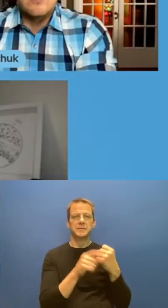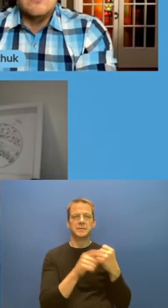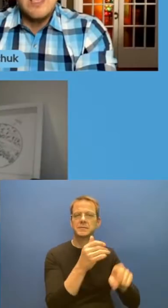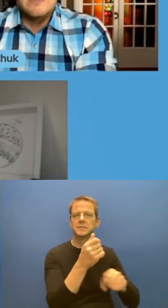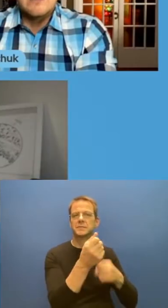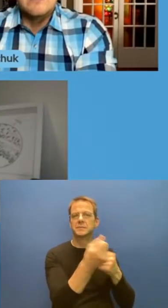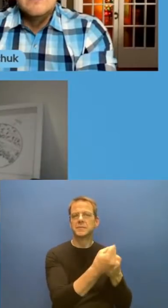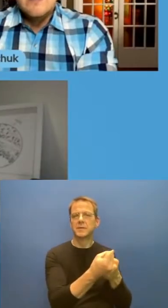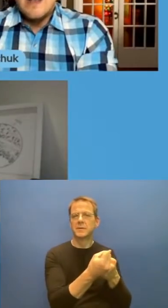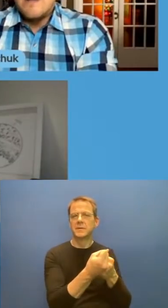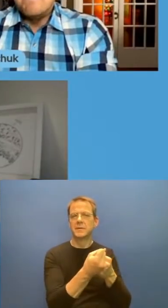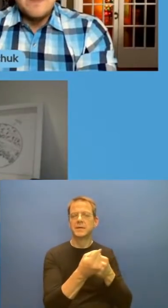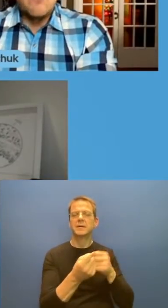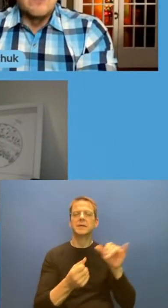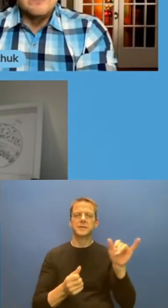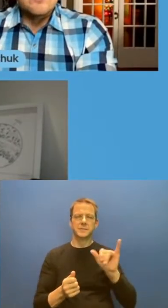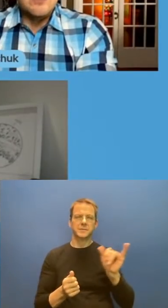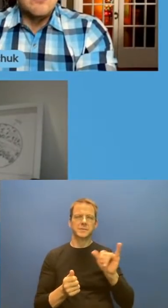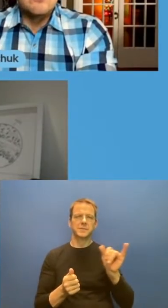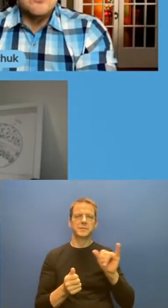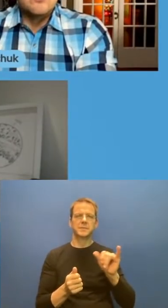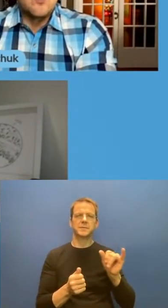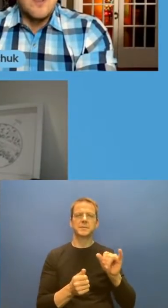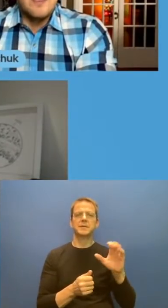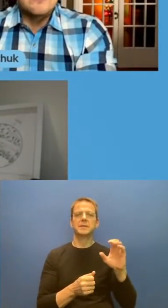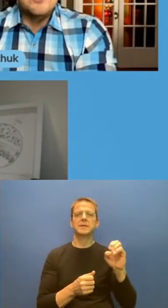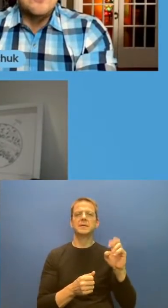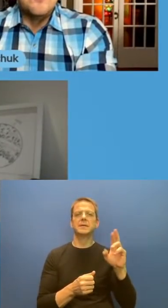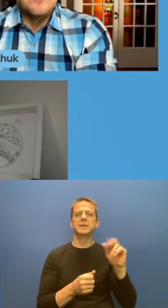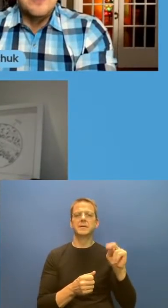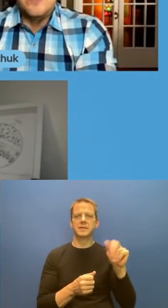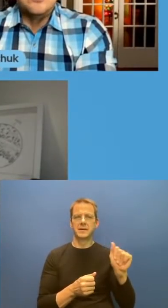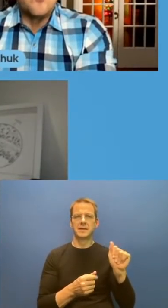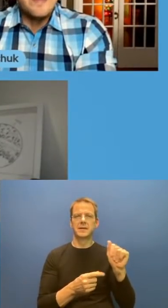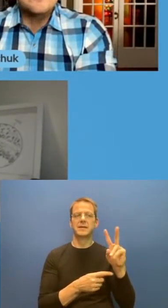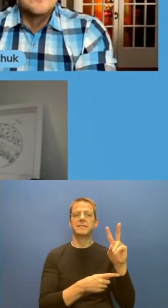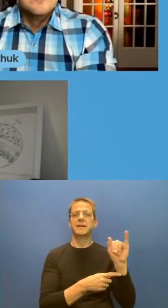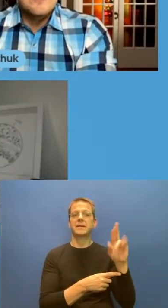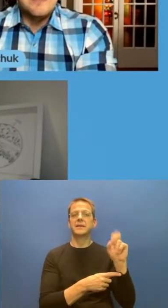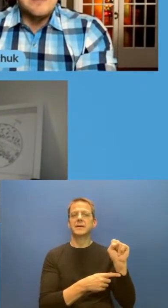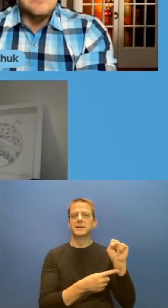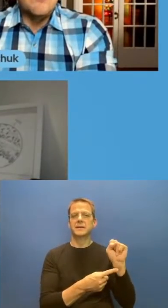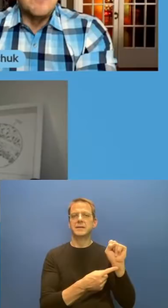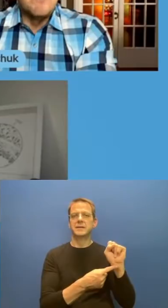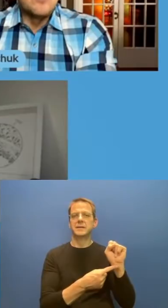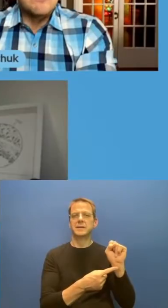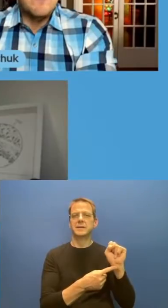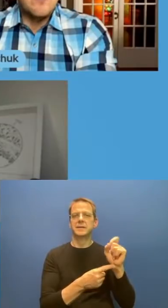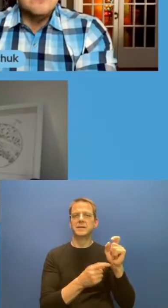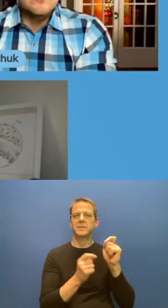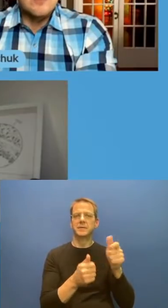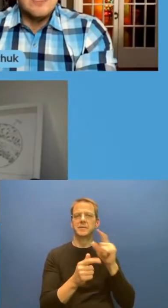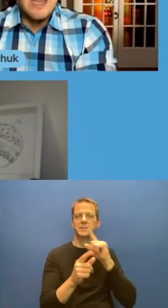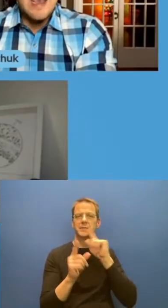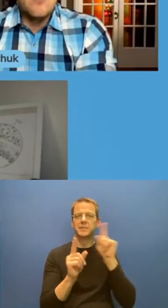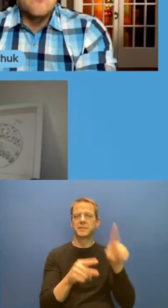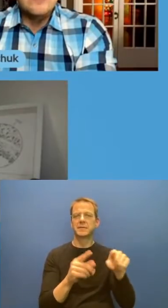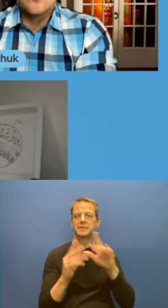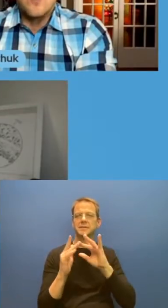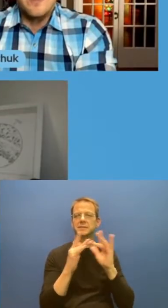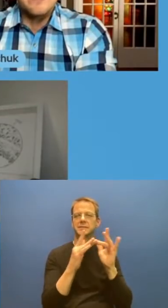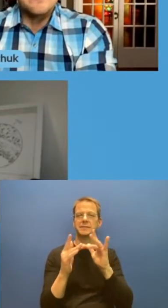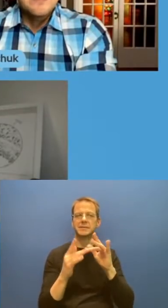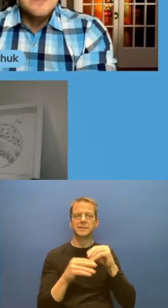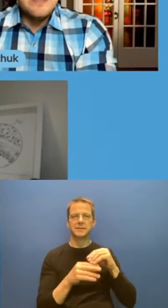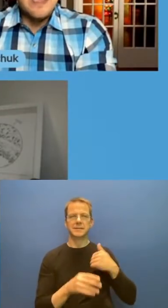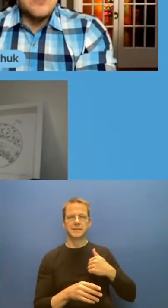Response Network here in Canada, that really is geared to trying to address emerging variants and how we